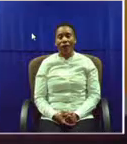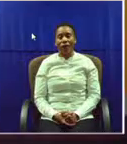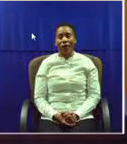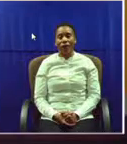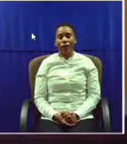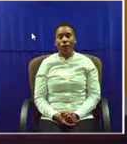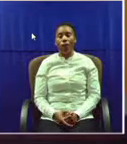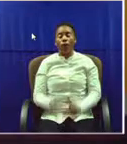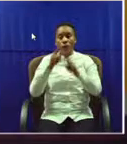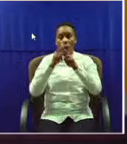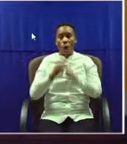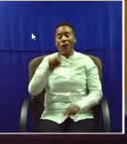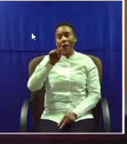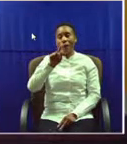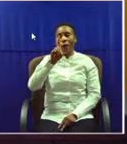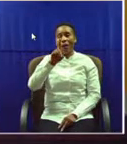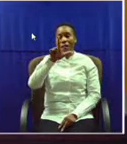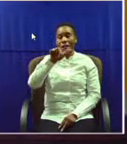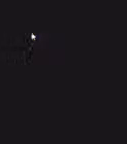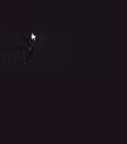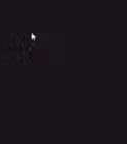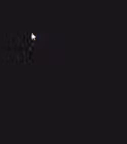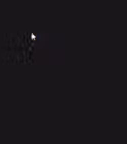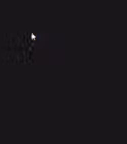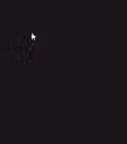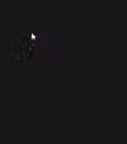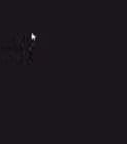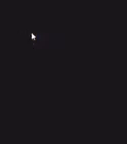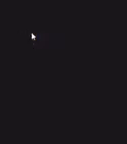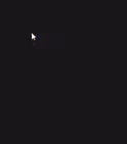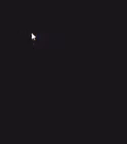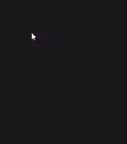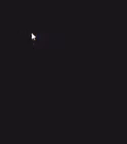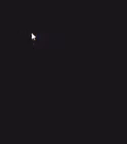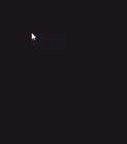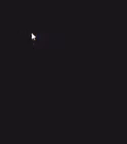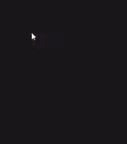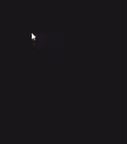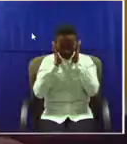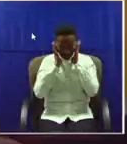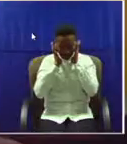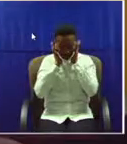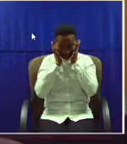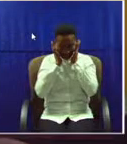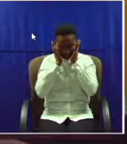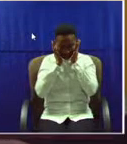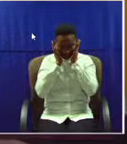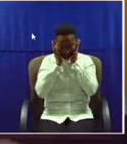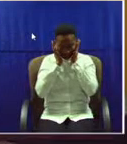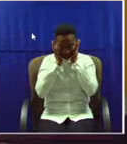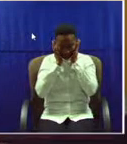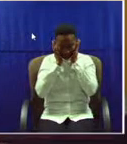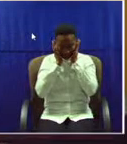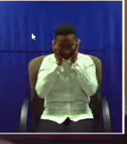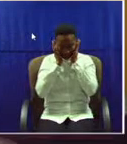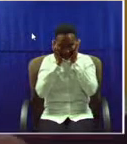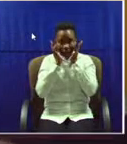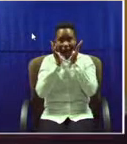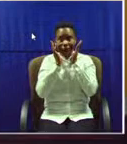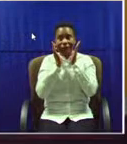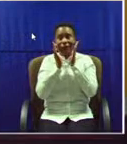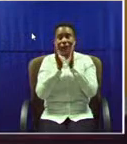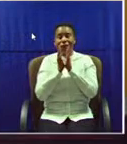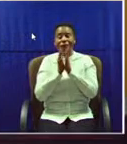Honorable Zakuda. So, let me be relayed. Look, I'm Lela Silo. Honorable